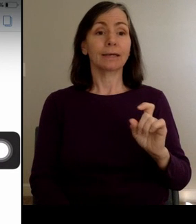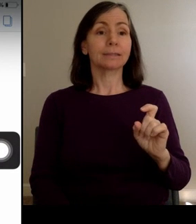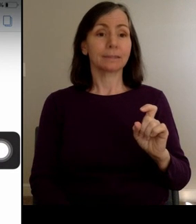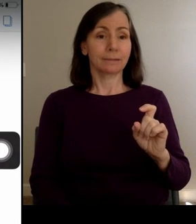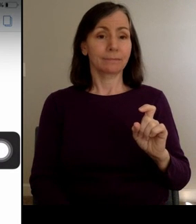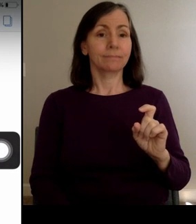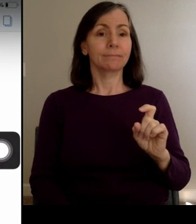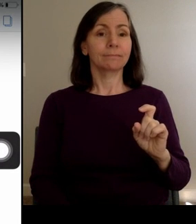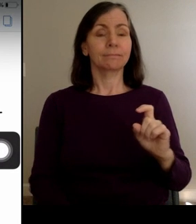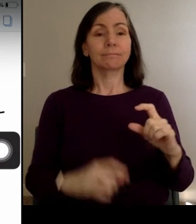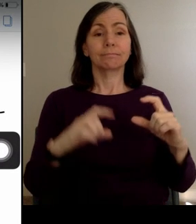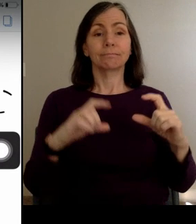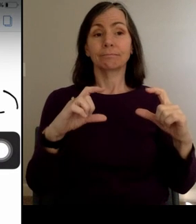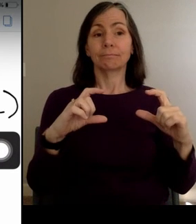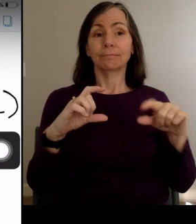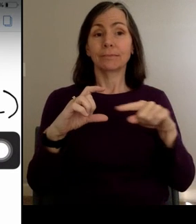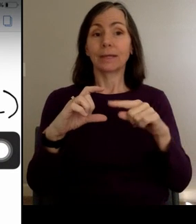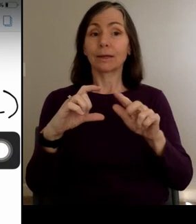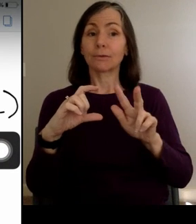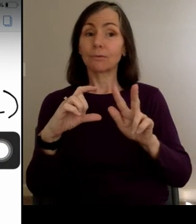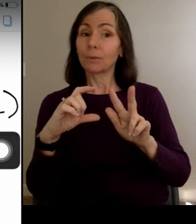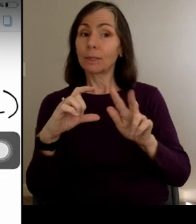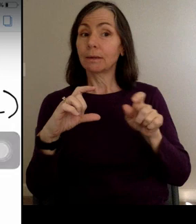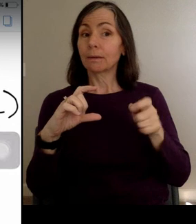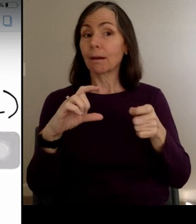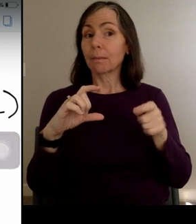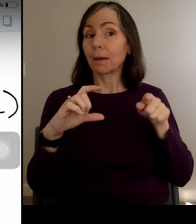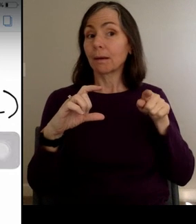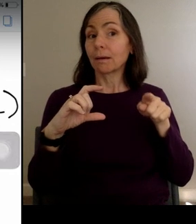Negative 3, comma, something.